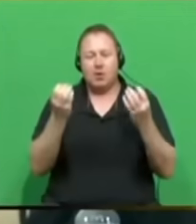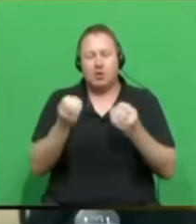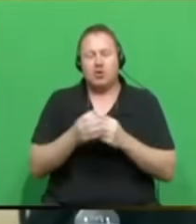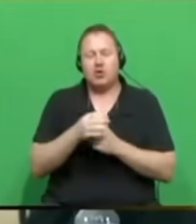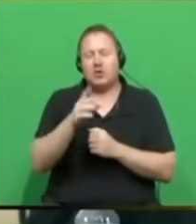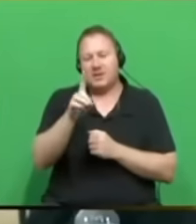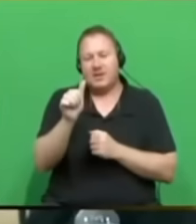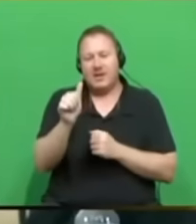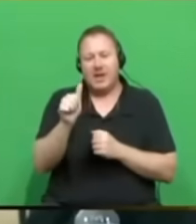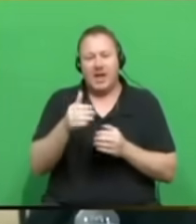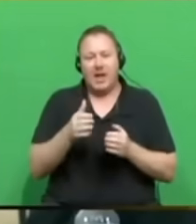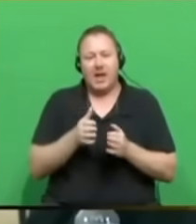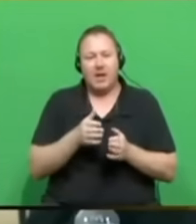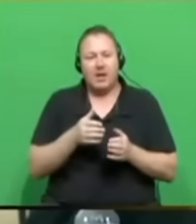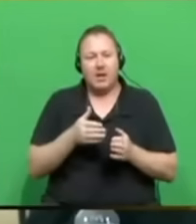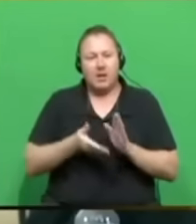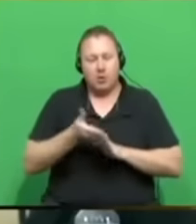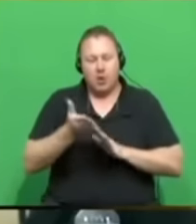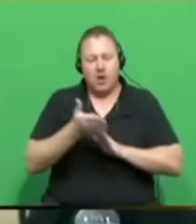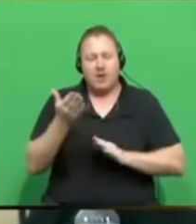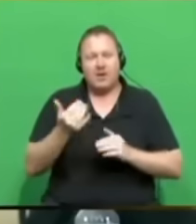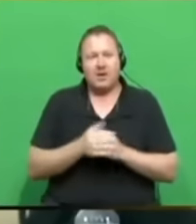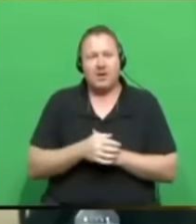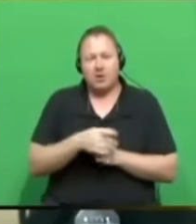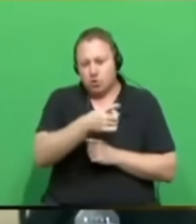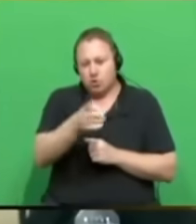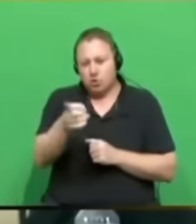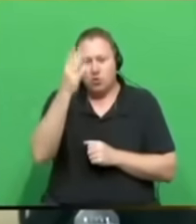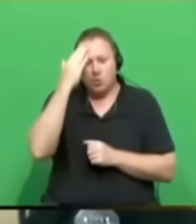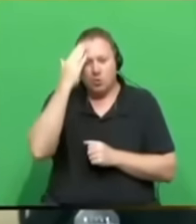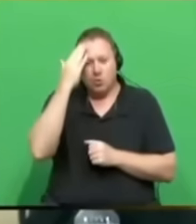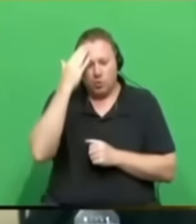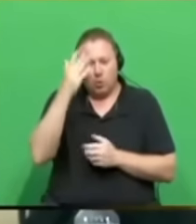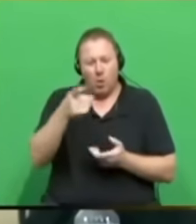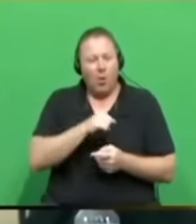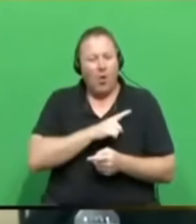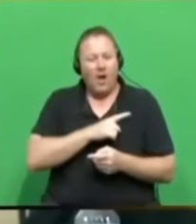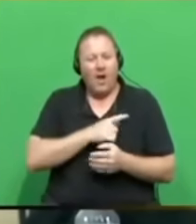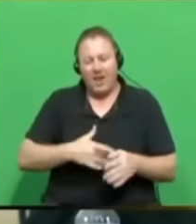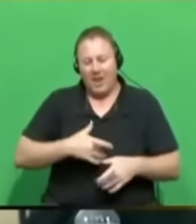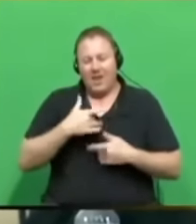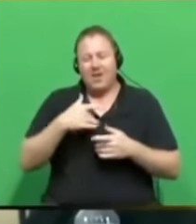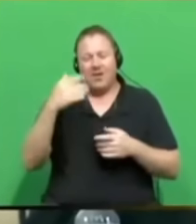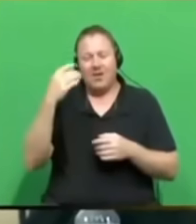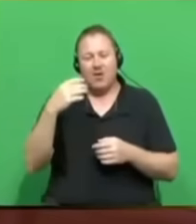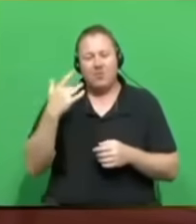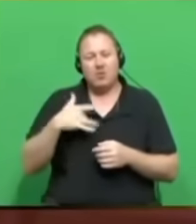the DA. And many of you here, you know that because you live in those municipalities.